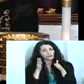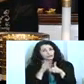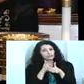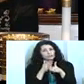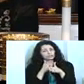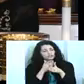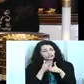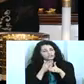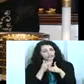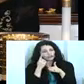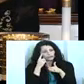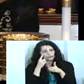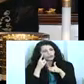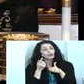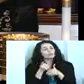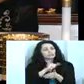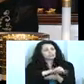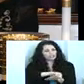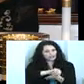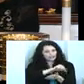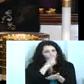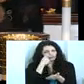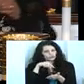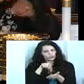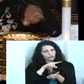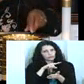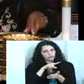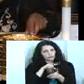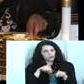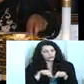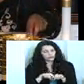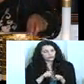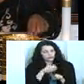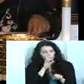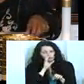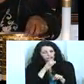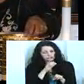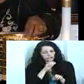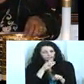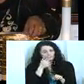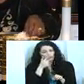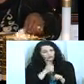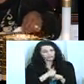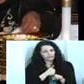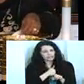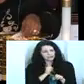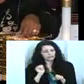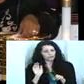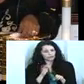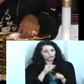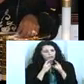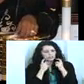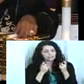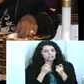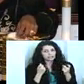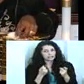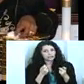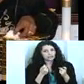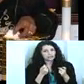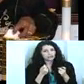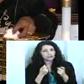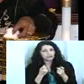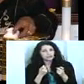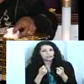many. And as you drink it, it's for the forgiveness of your sin. There's nothing you can do to keep